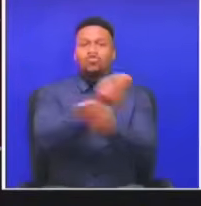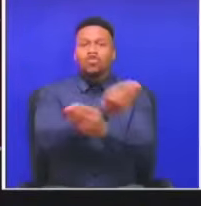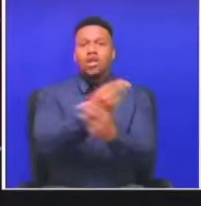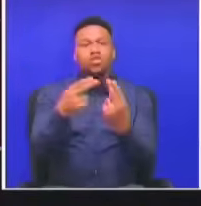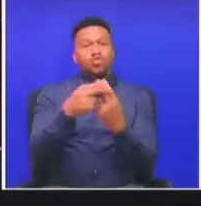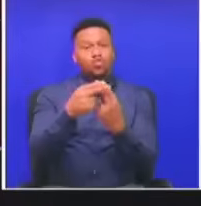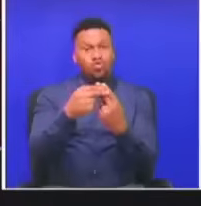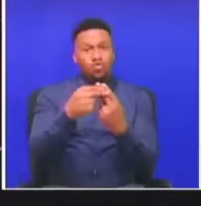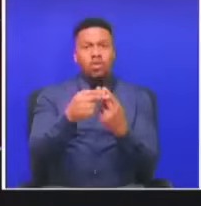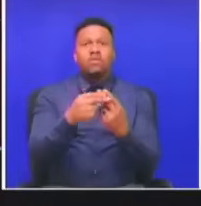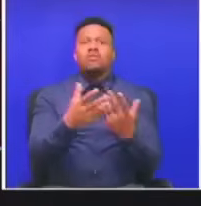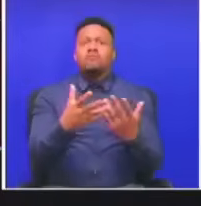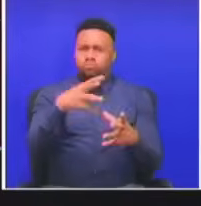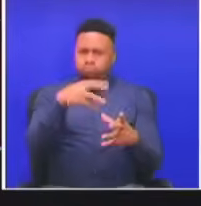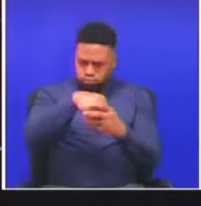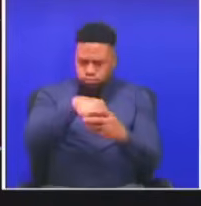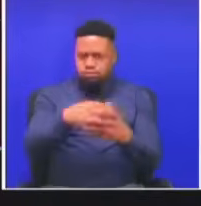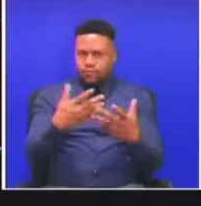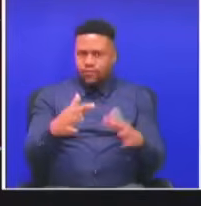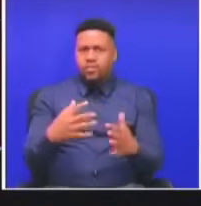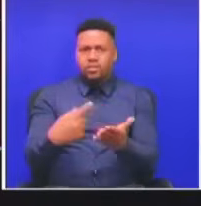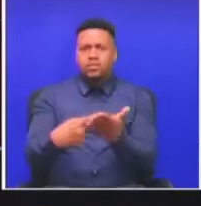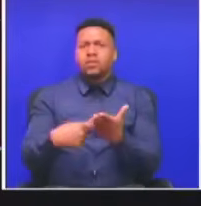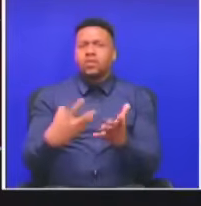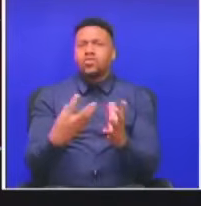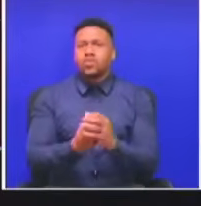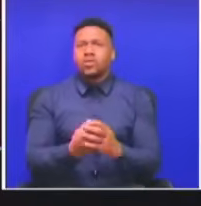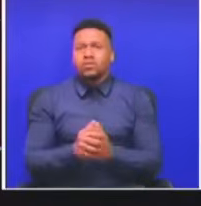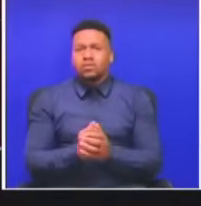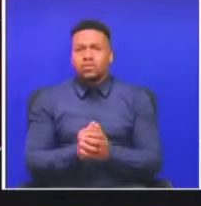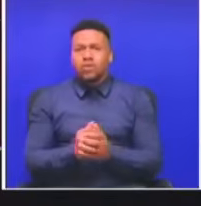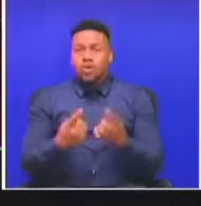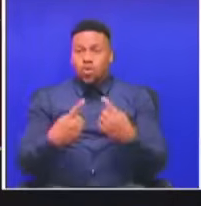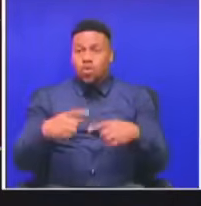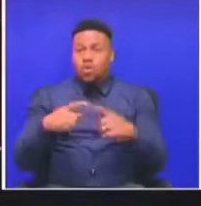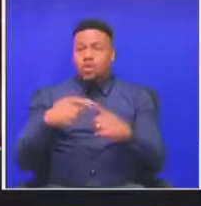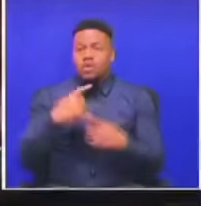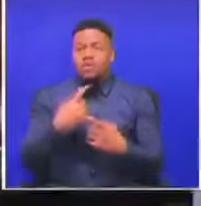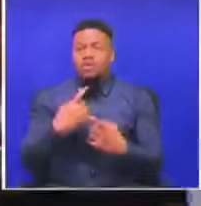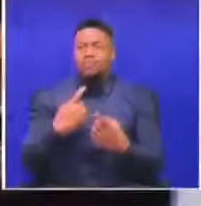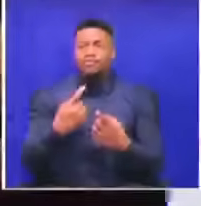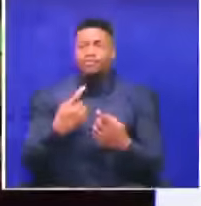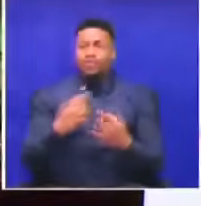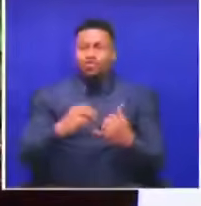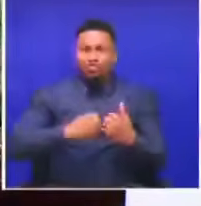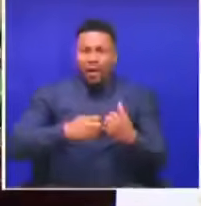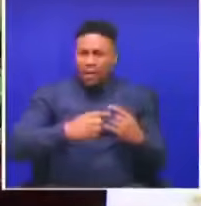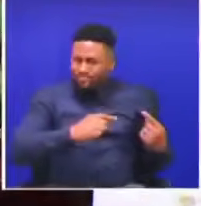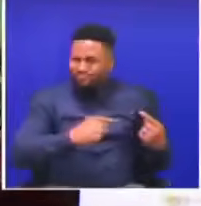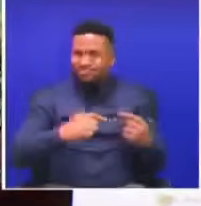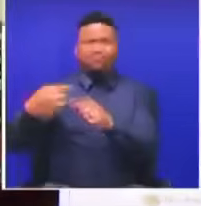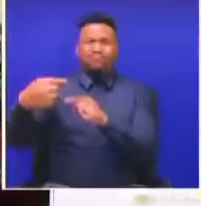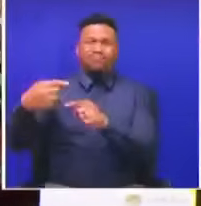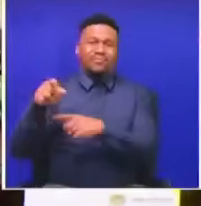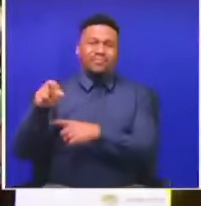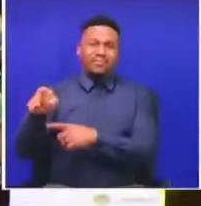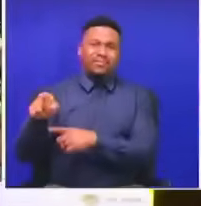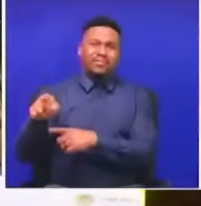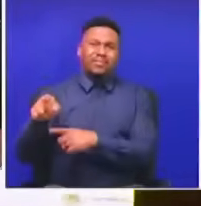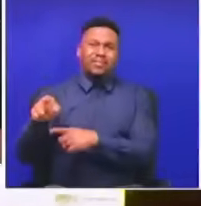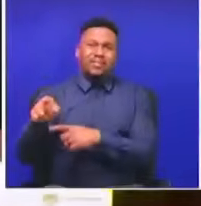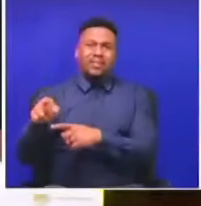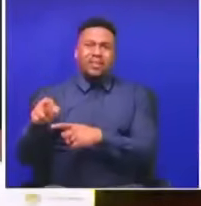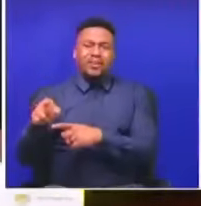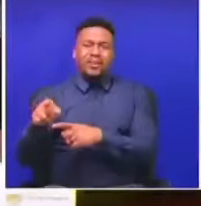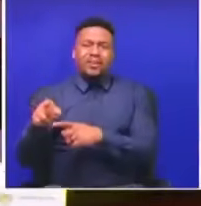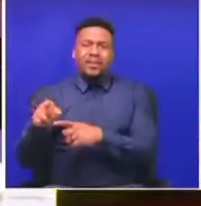say what we should have done is to retaliate, and in retaliation, you've got to